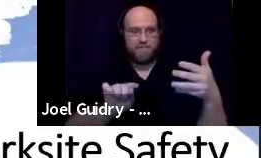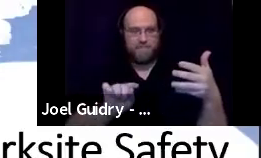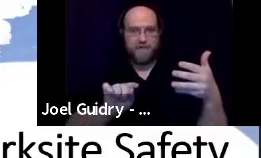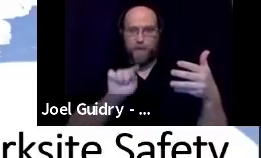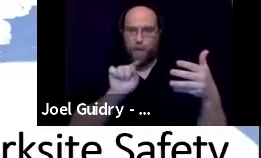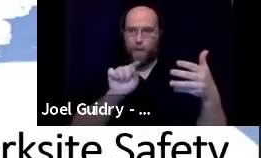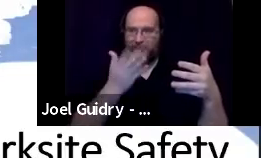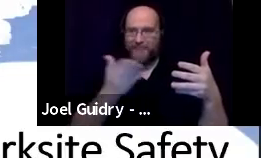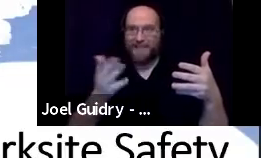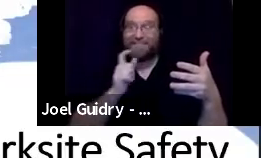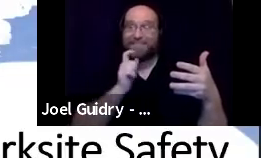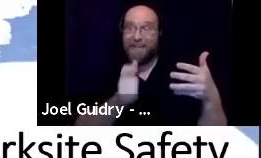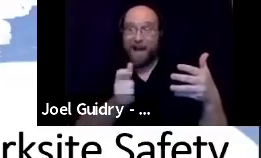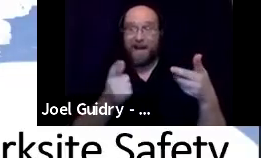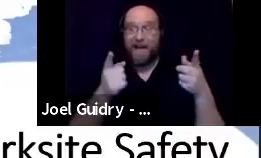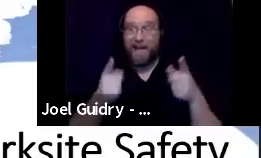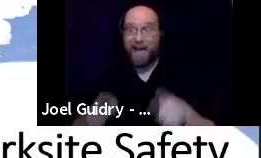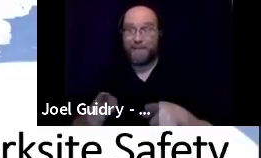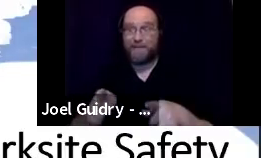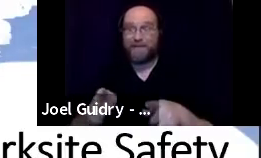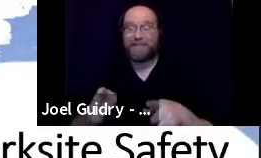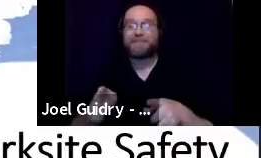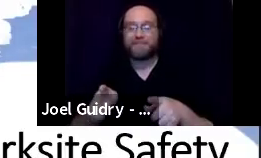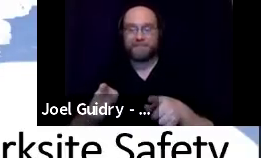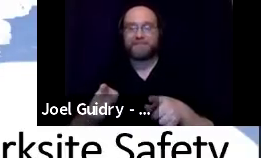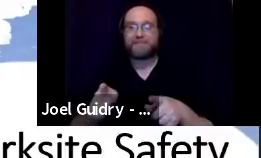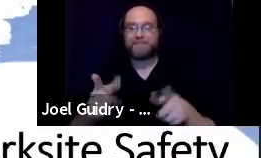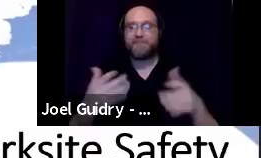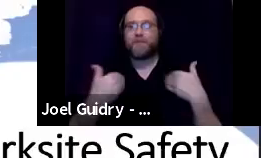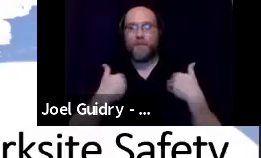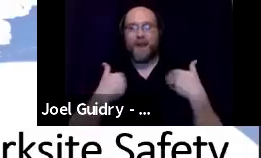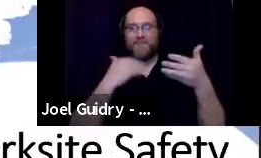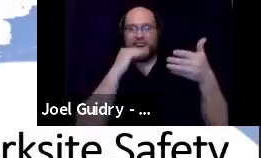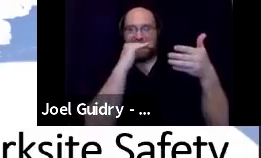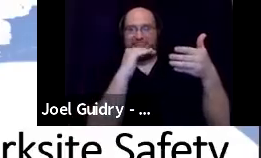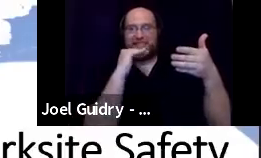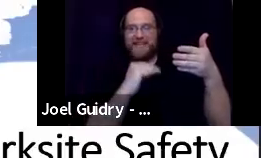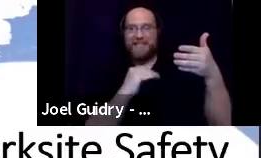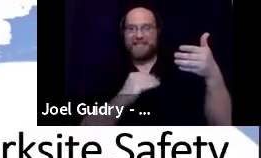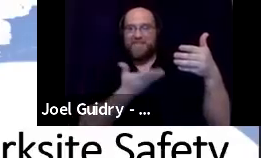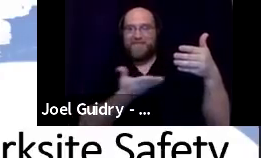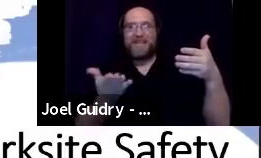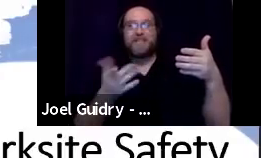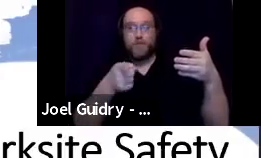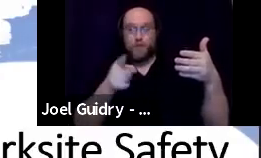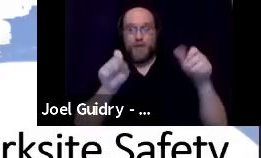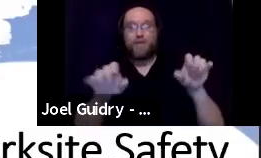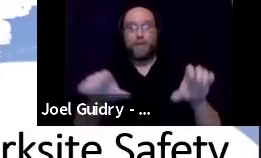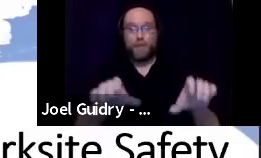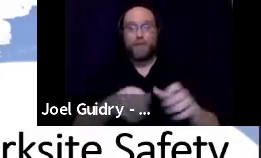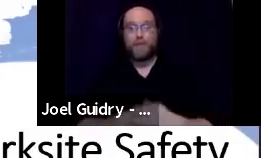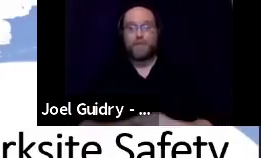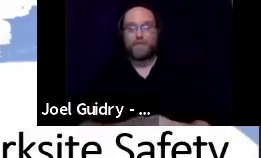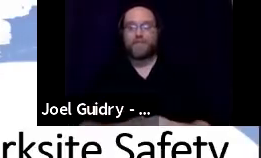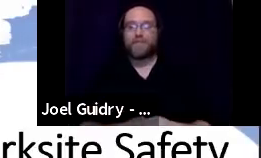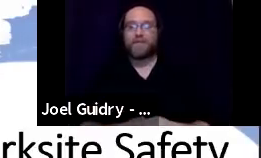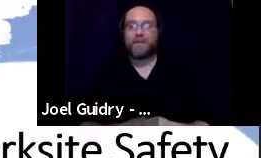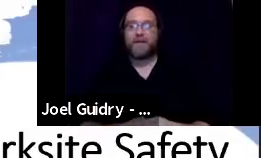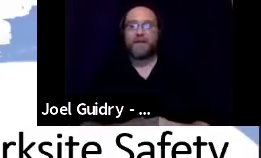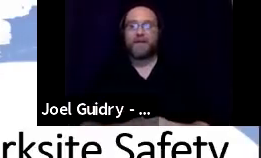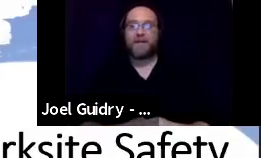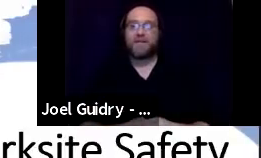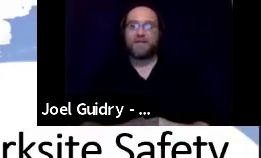things doesn't happen, we have a list of things for you to be able to do. You're going to want to contact